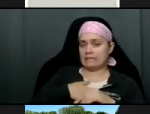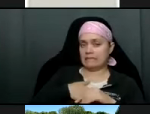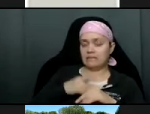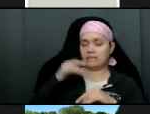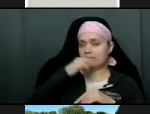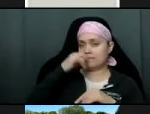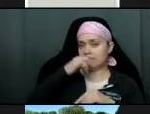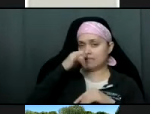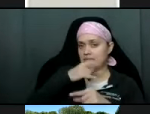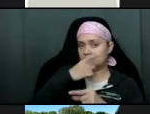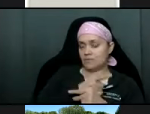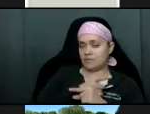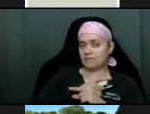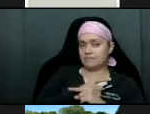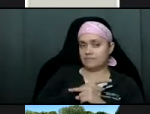silly.